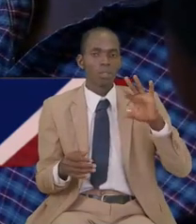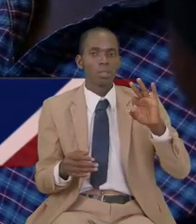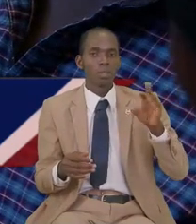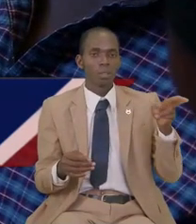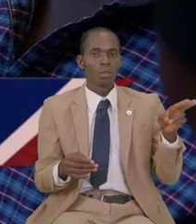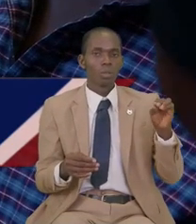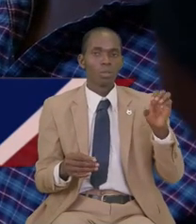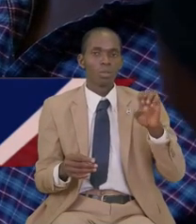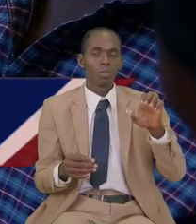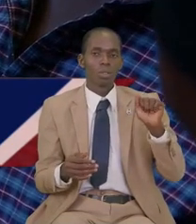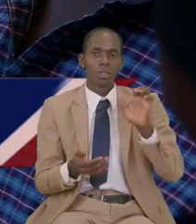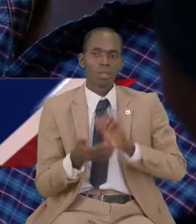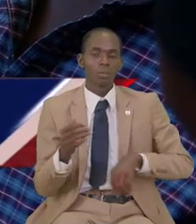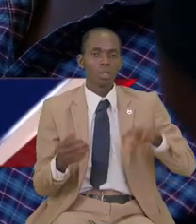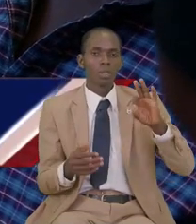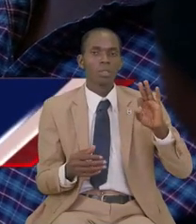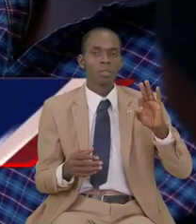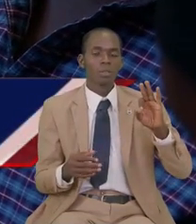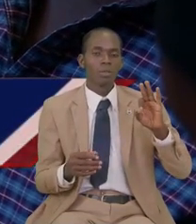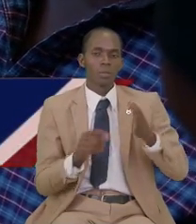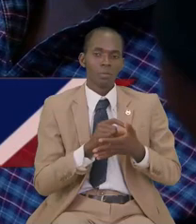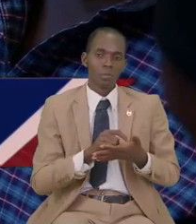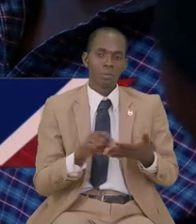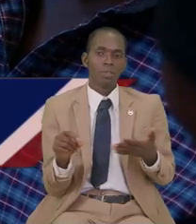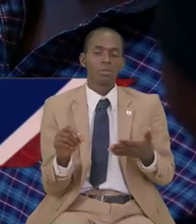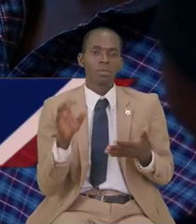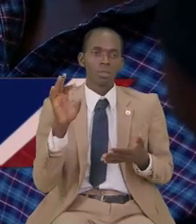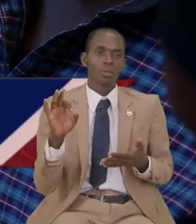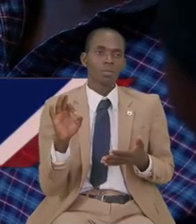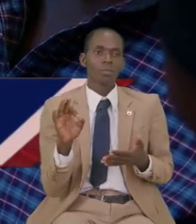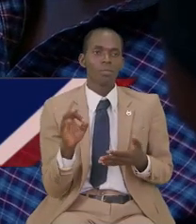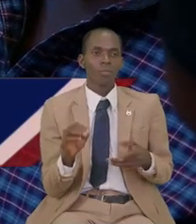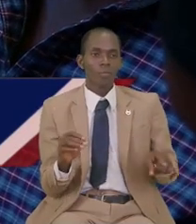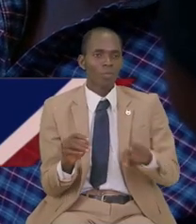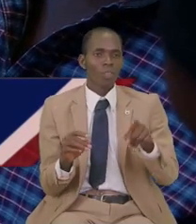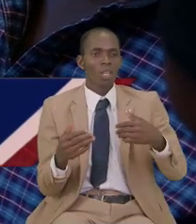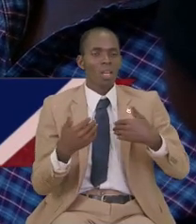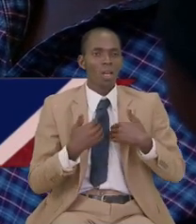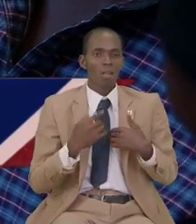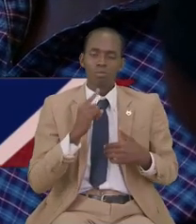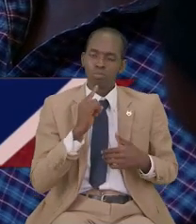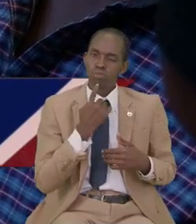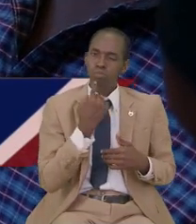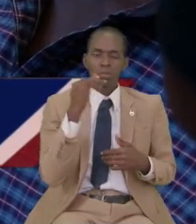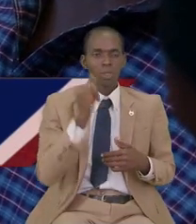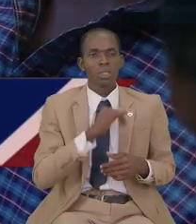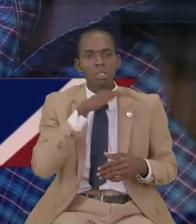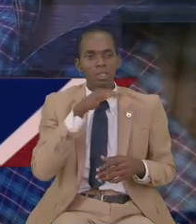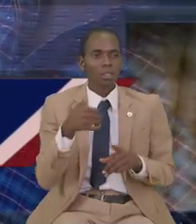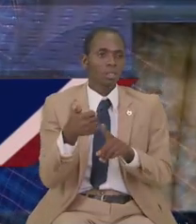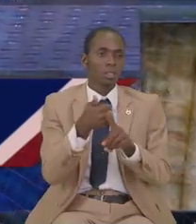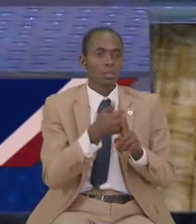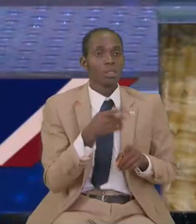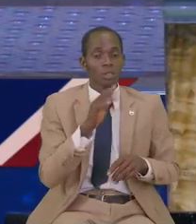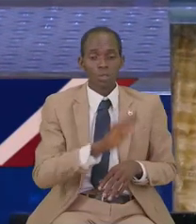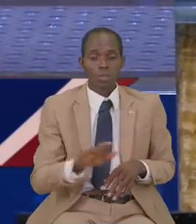we're looking at verse 9. In verse 9, it says, they have deeply corrupted themselves. The children of